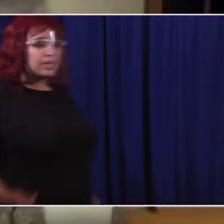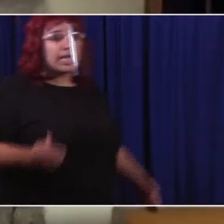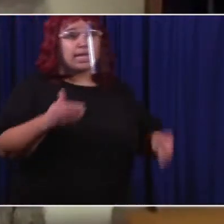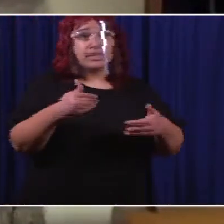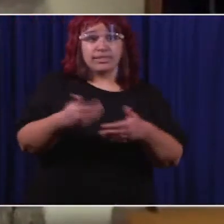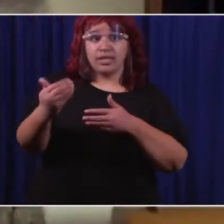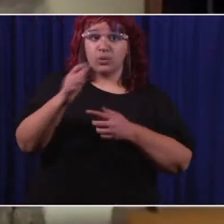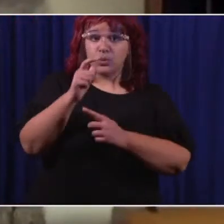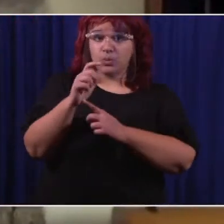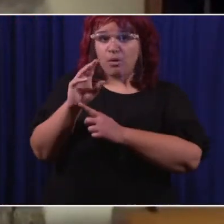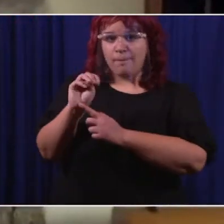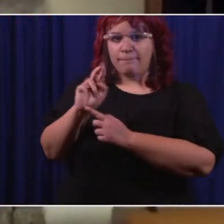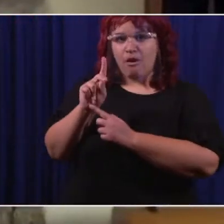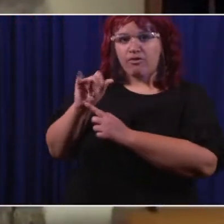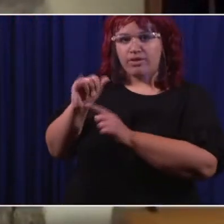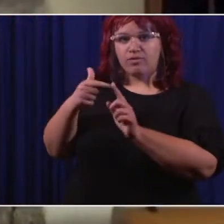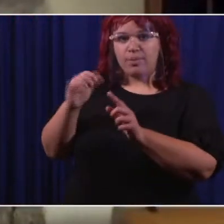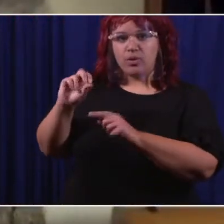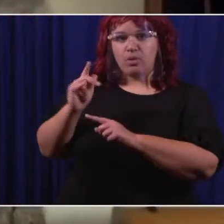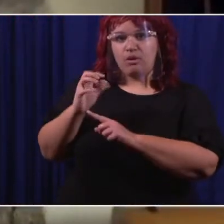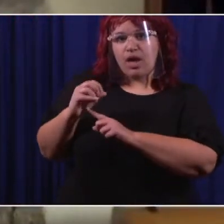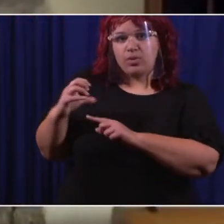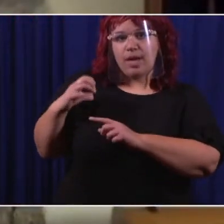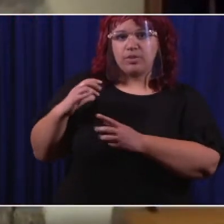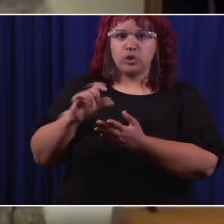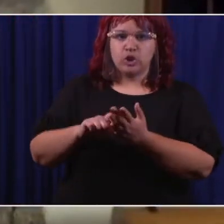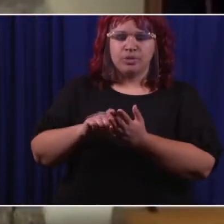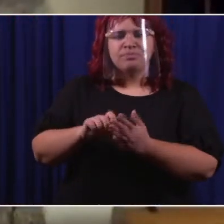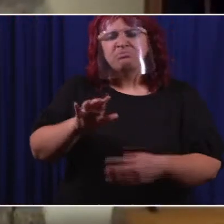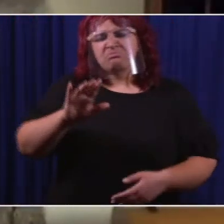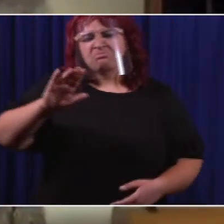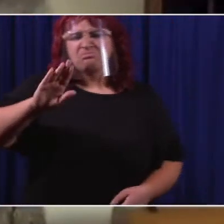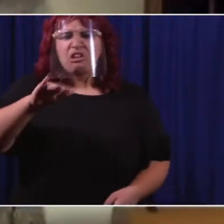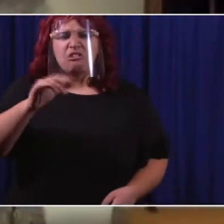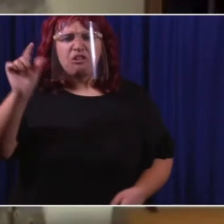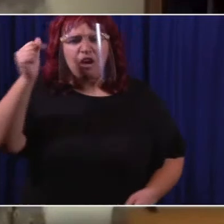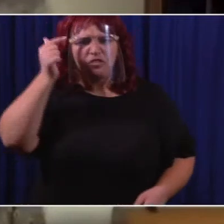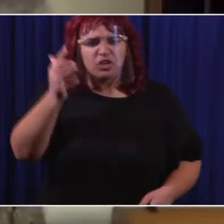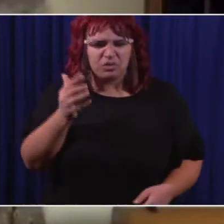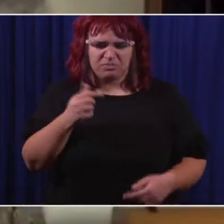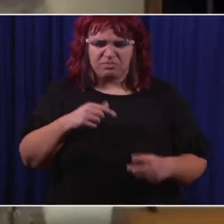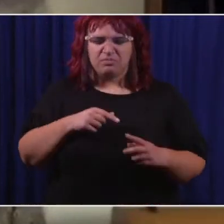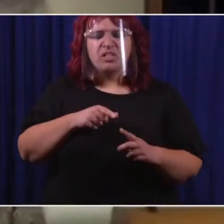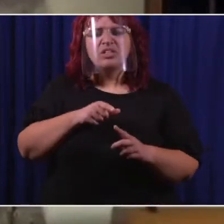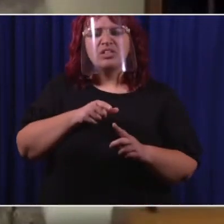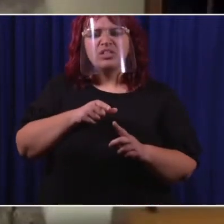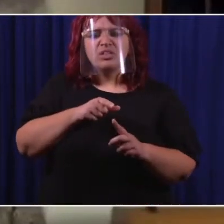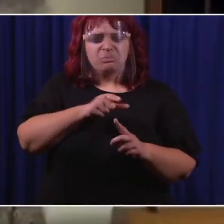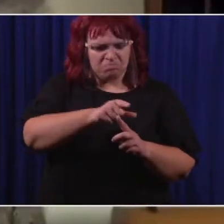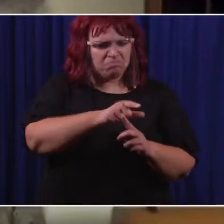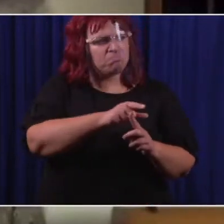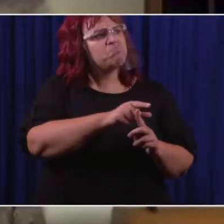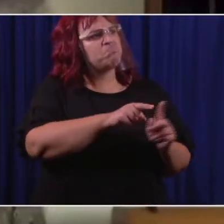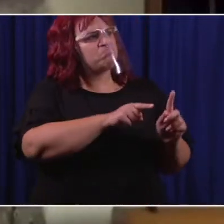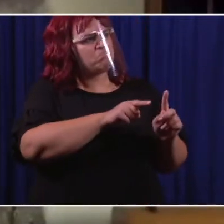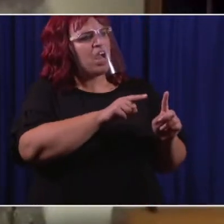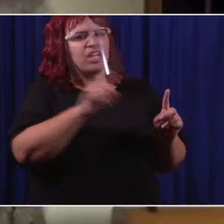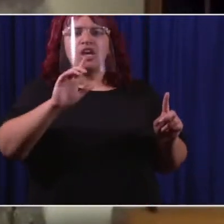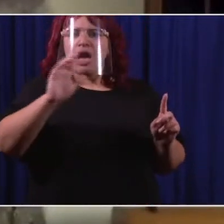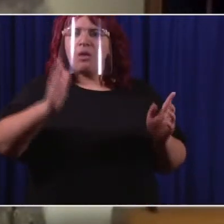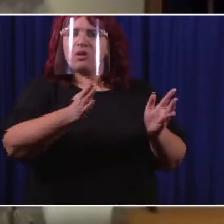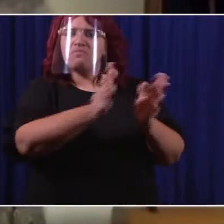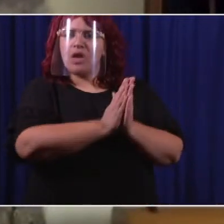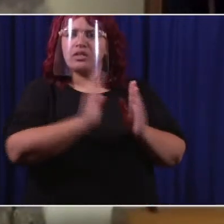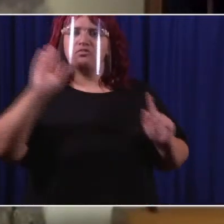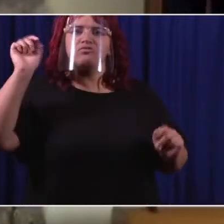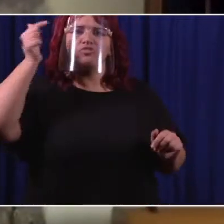Afternoon. So the numbers that you spoke of and the anecdote that Governor Christie gave, I think for most rational